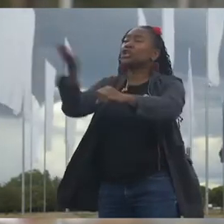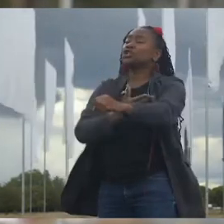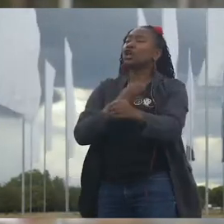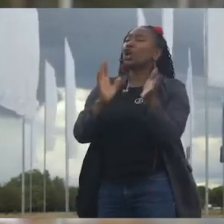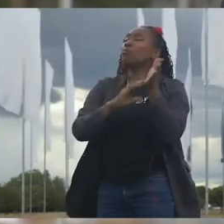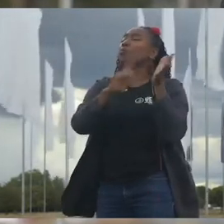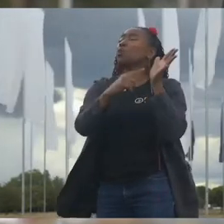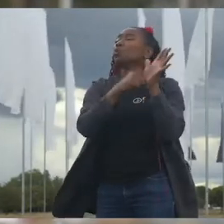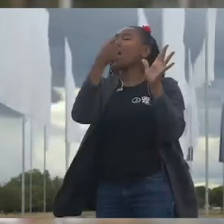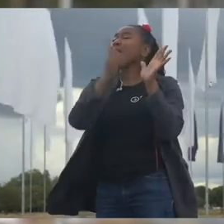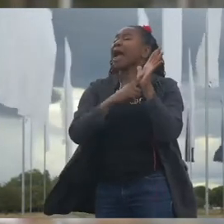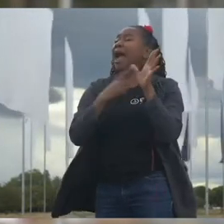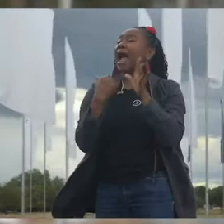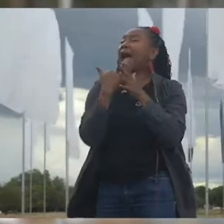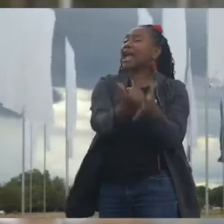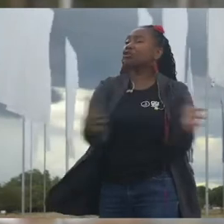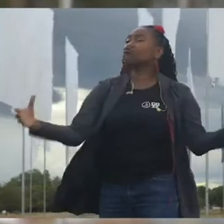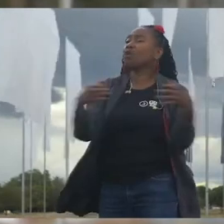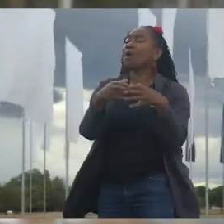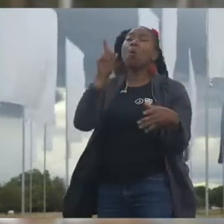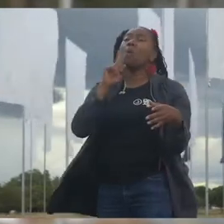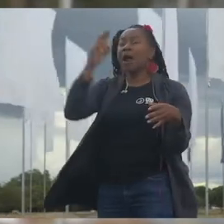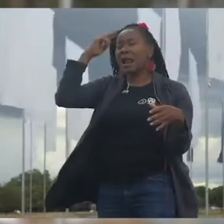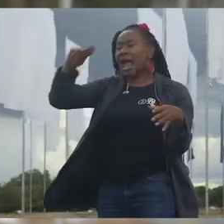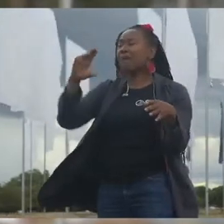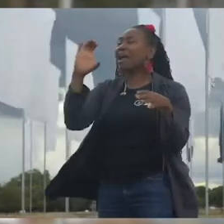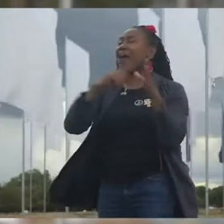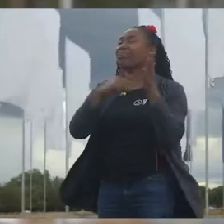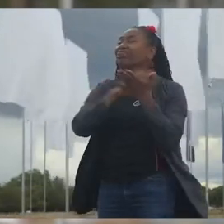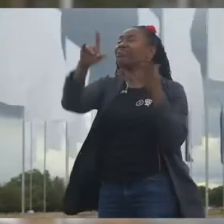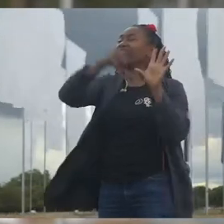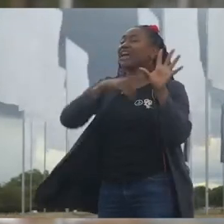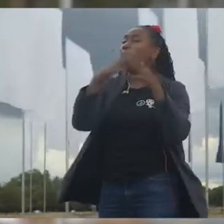woman called Kathy Wang, who had never volunteered for anything in her life.